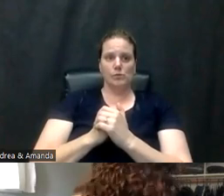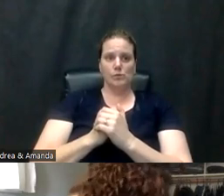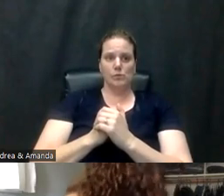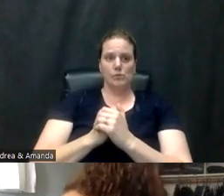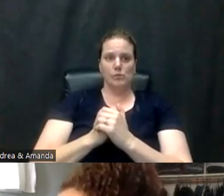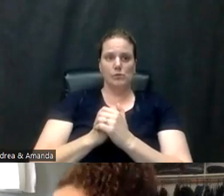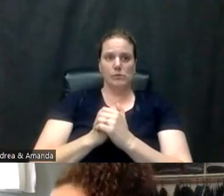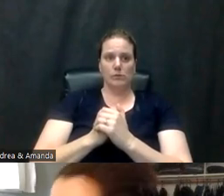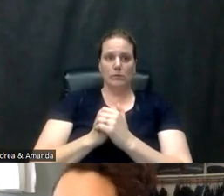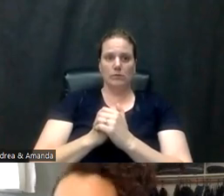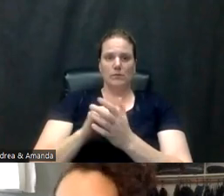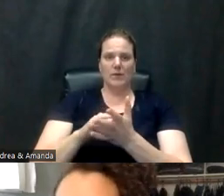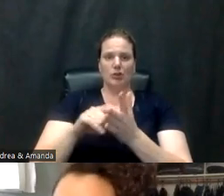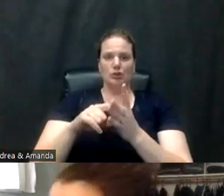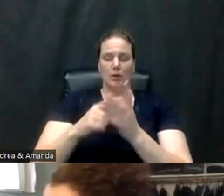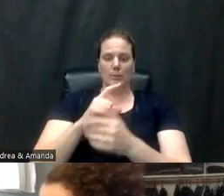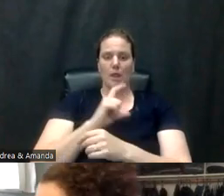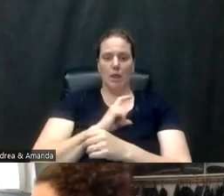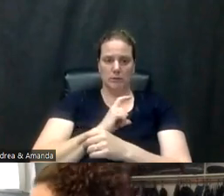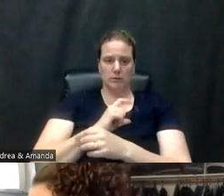that started the police